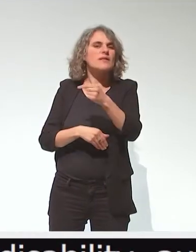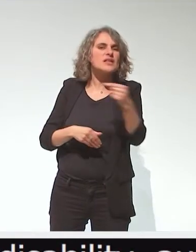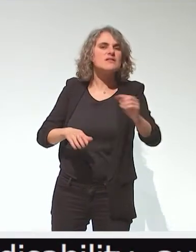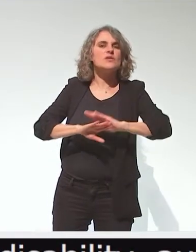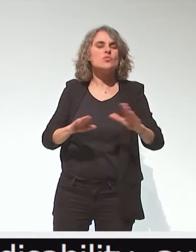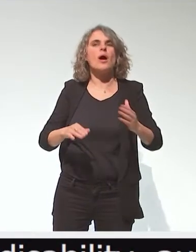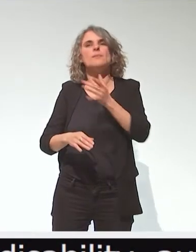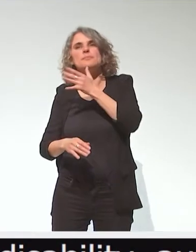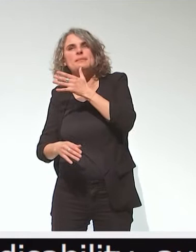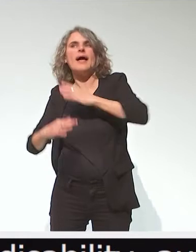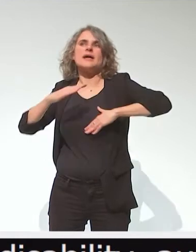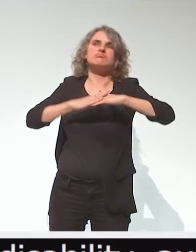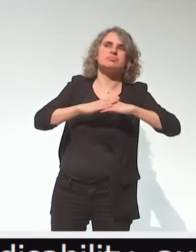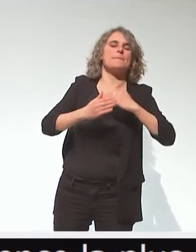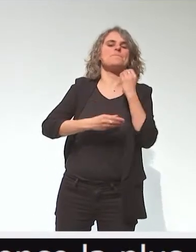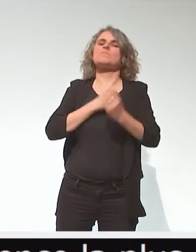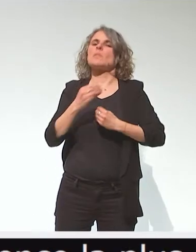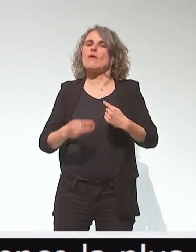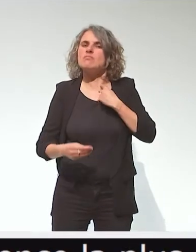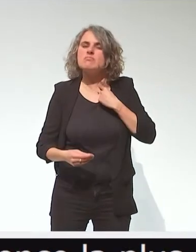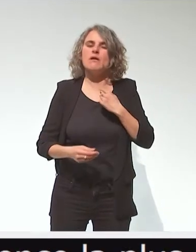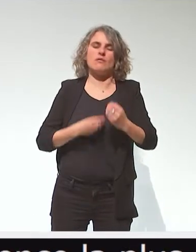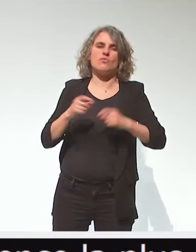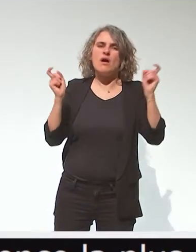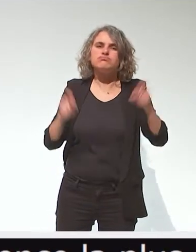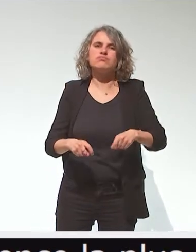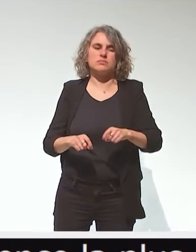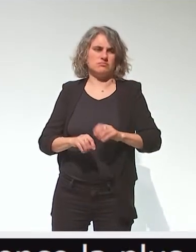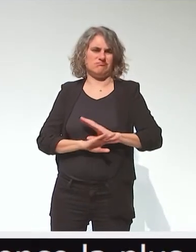than dwelling on disability